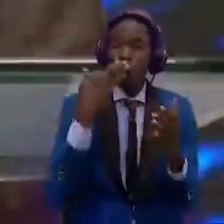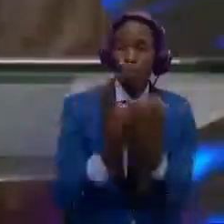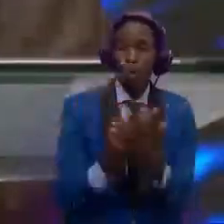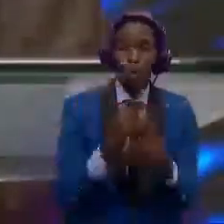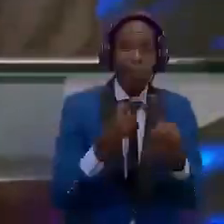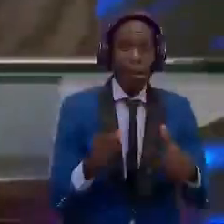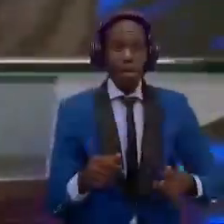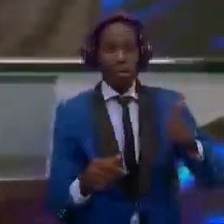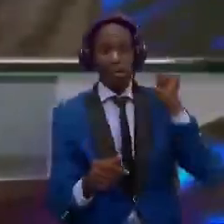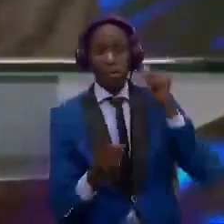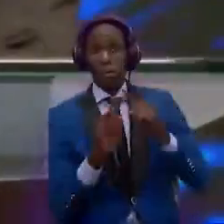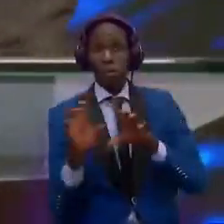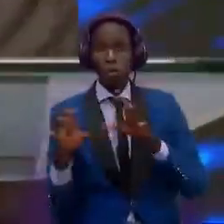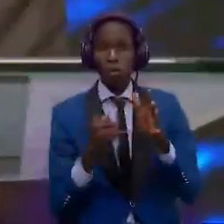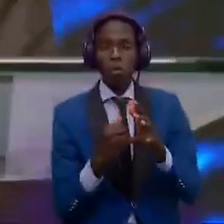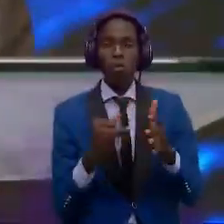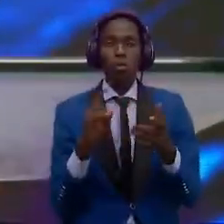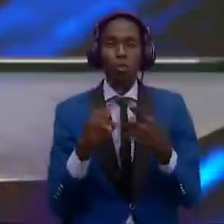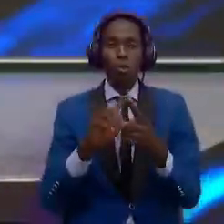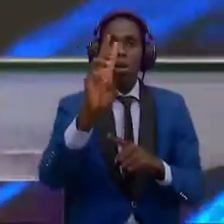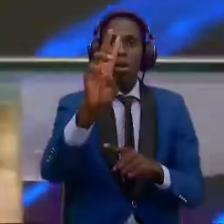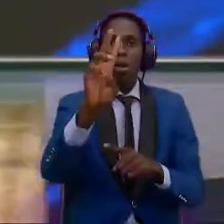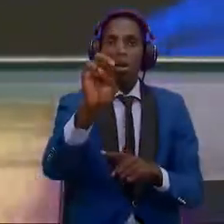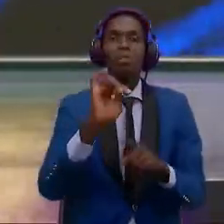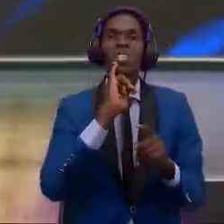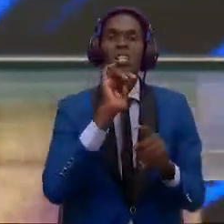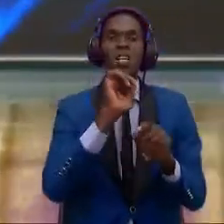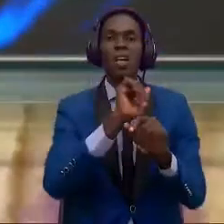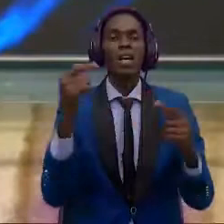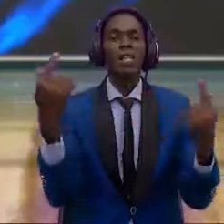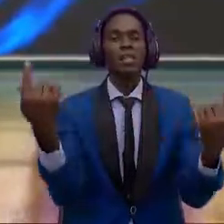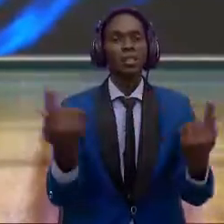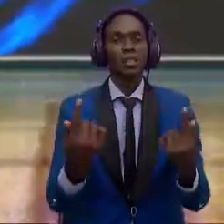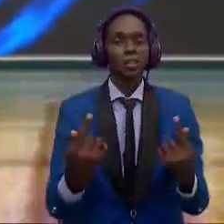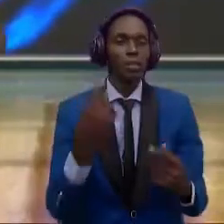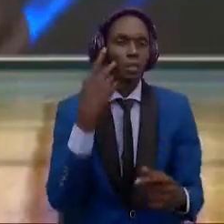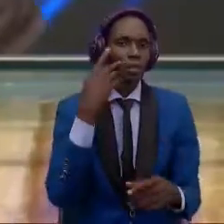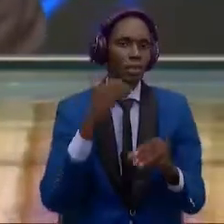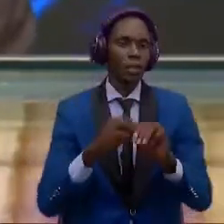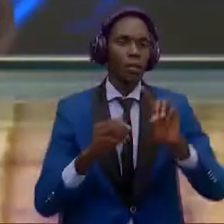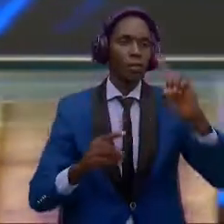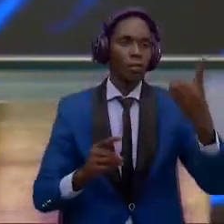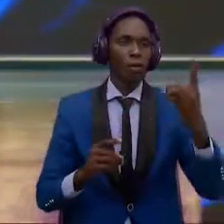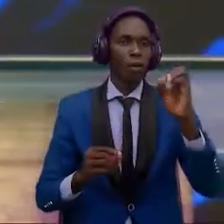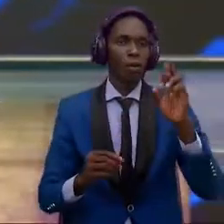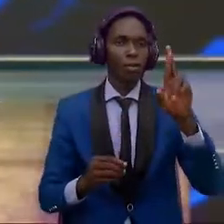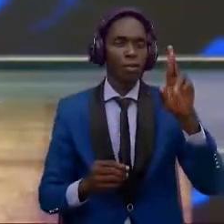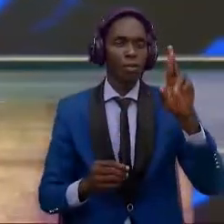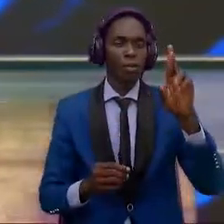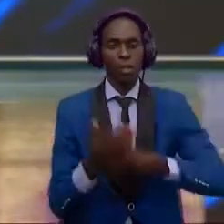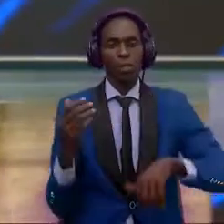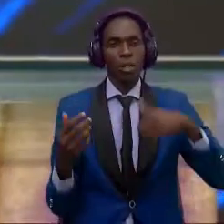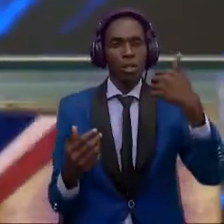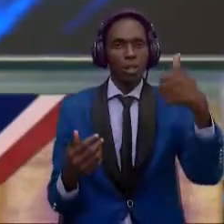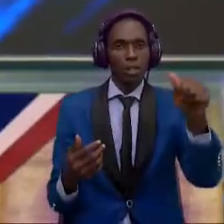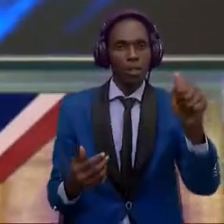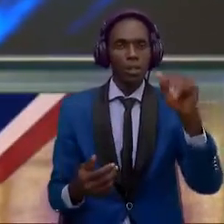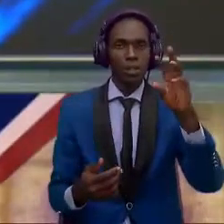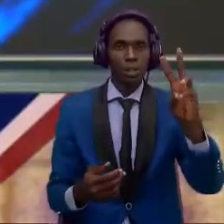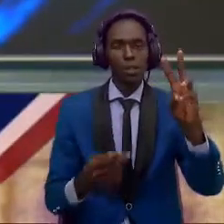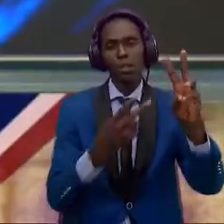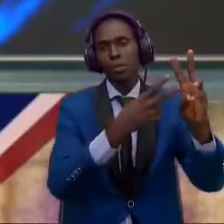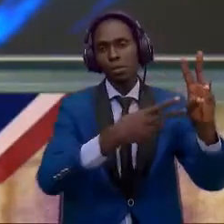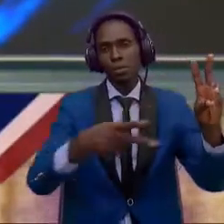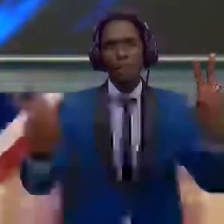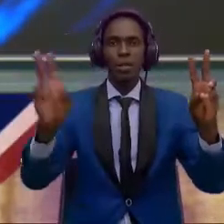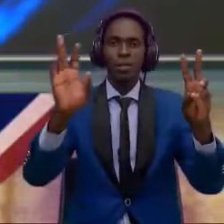him it is sin. We're coming back to 1 Corinthians chapter 16 and verse 9. 1 Corinthians